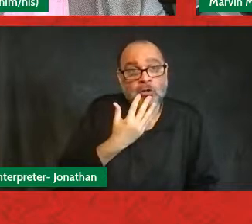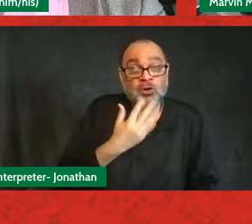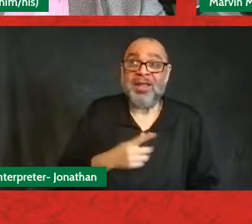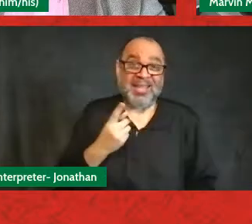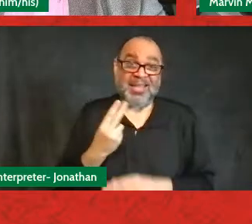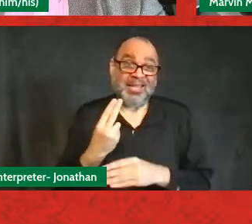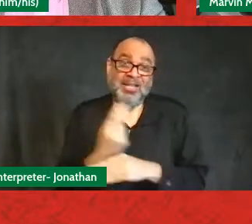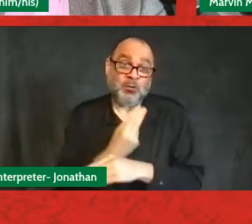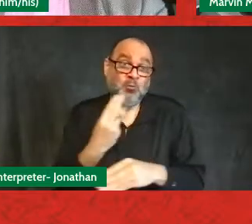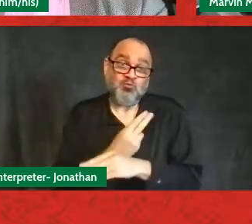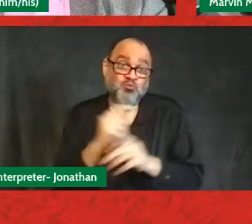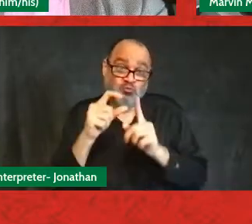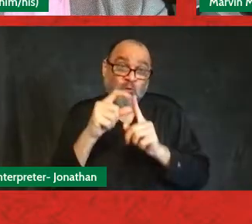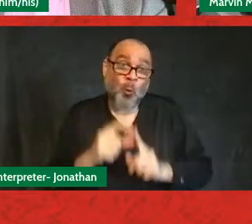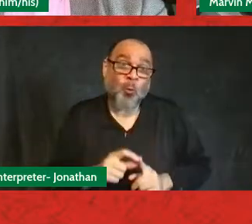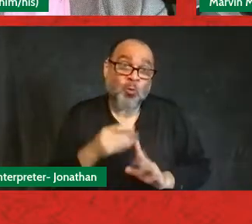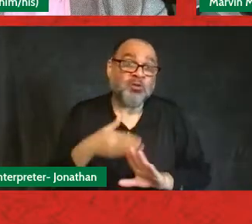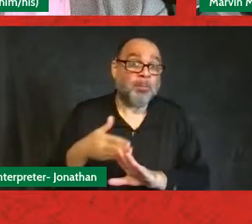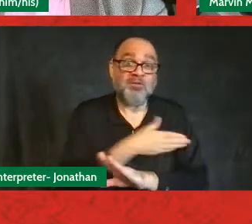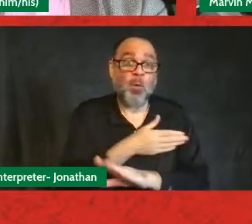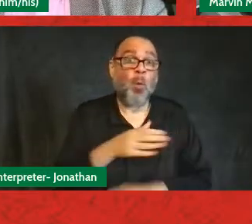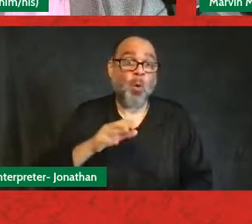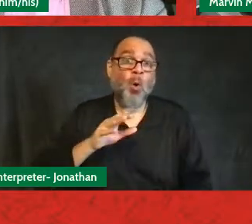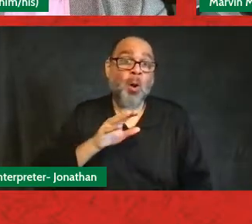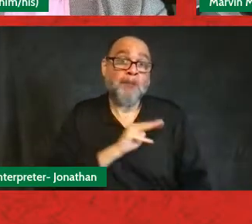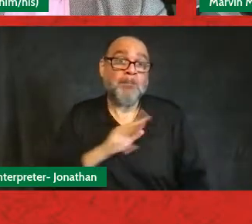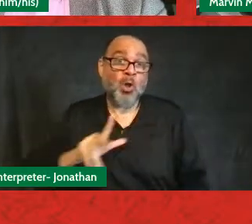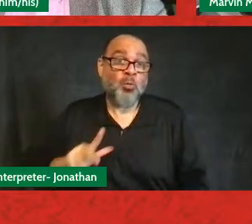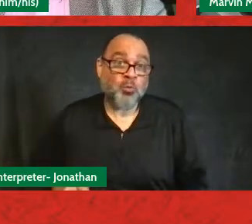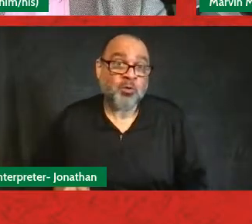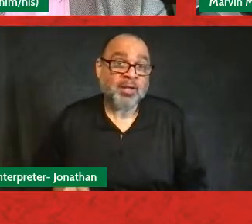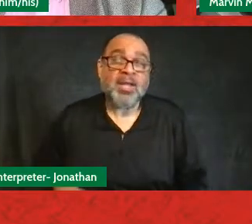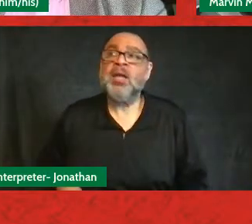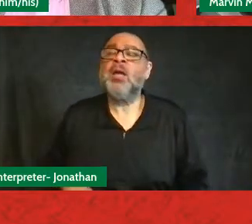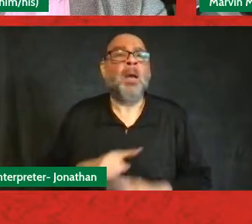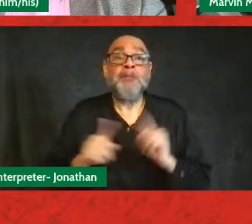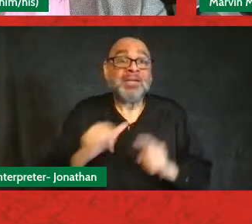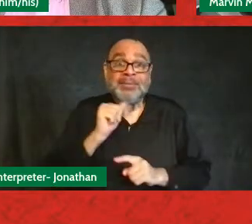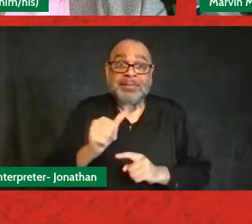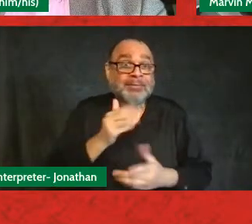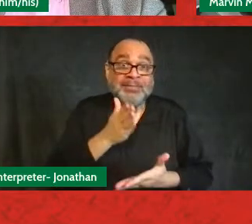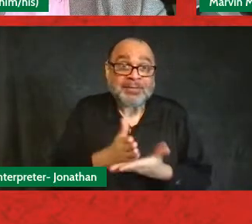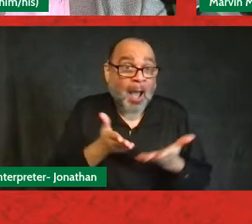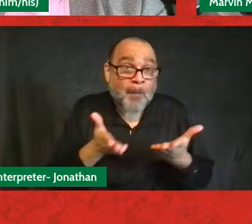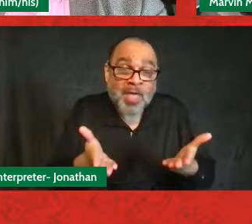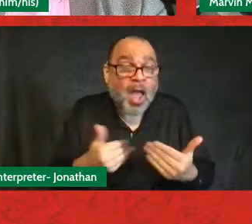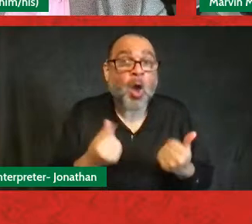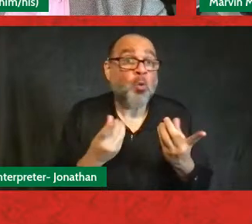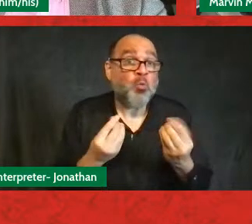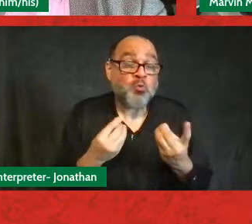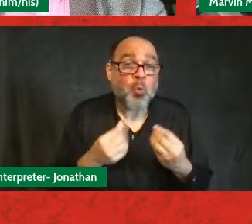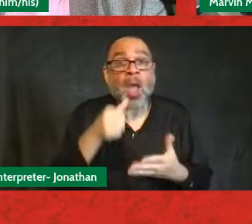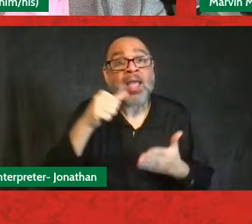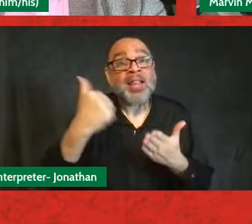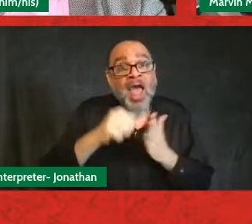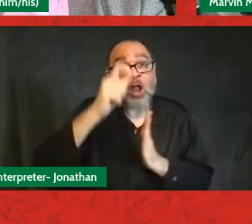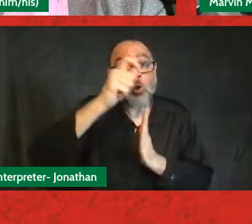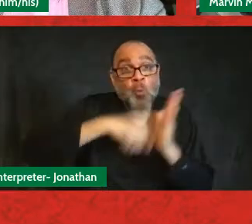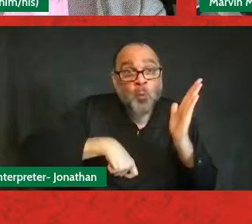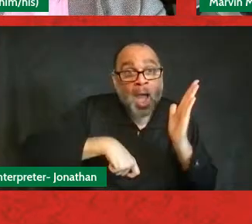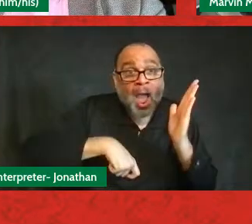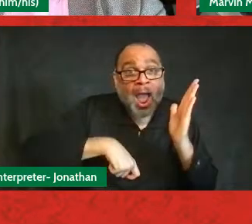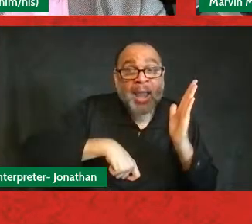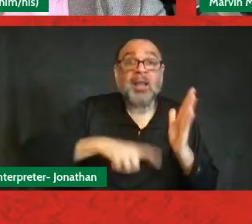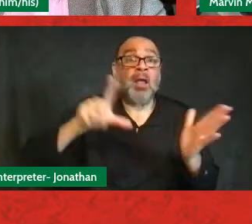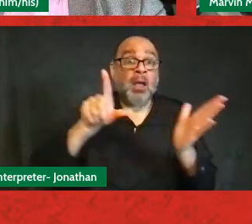Mm-hmm, mm-hmm. And so, but it don't stop there. Hewlett writes the letter. And then what does Hewlett do after William Brown